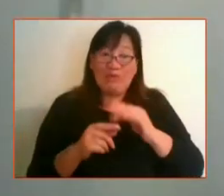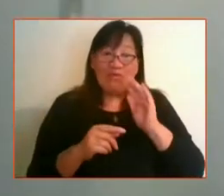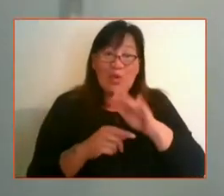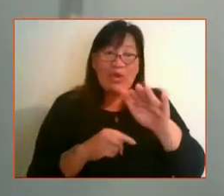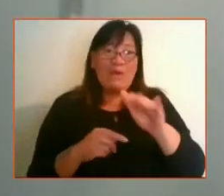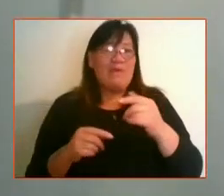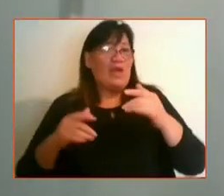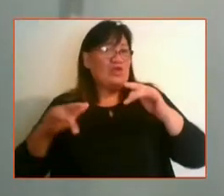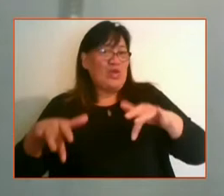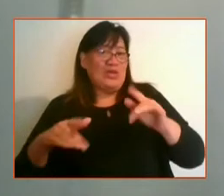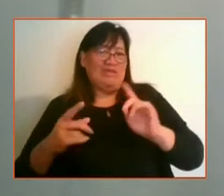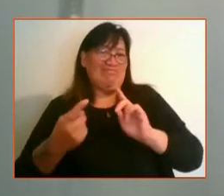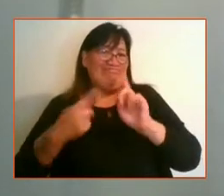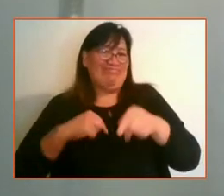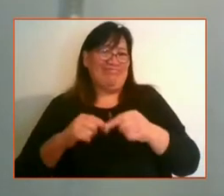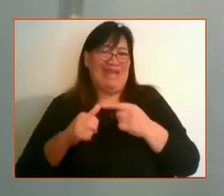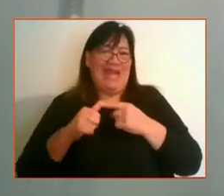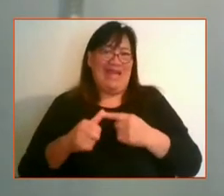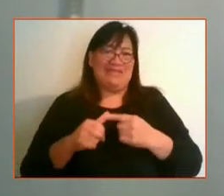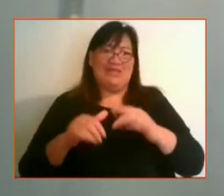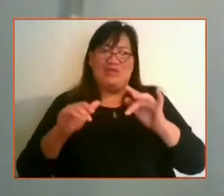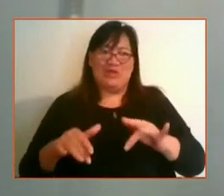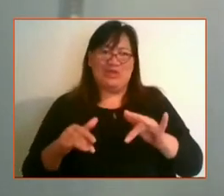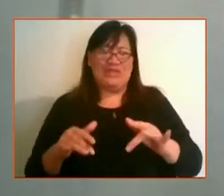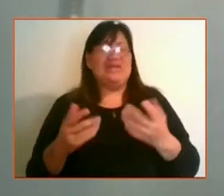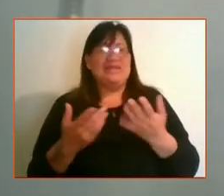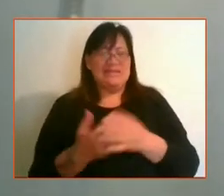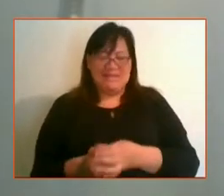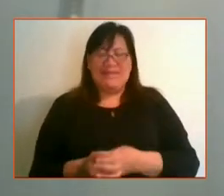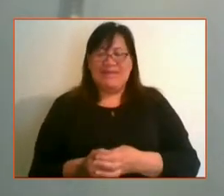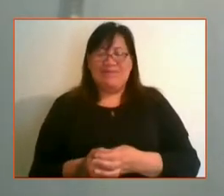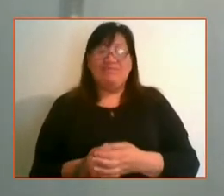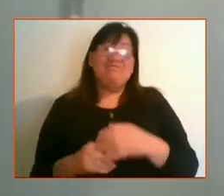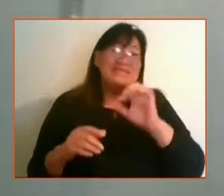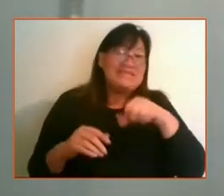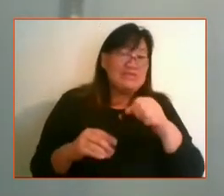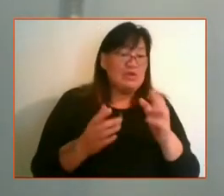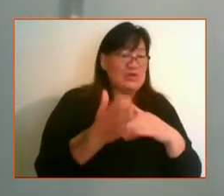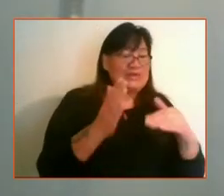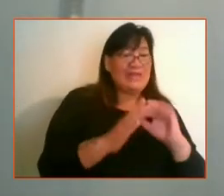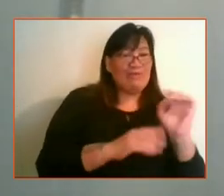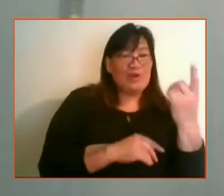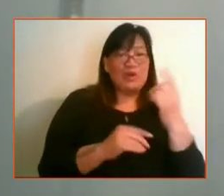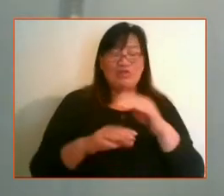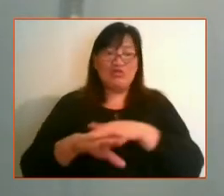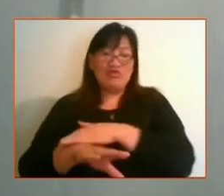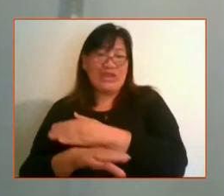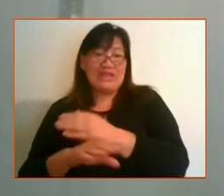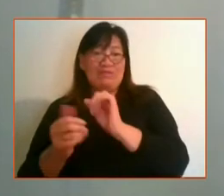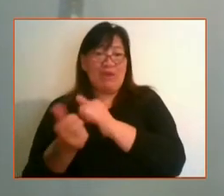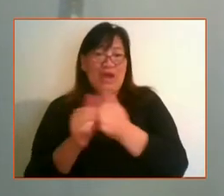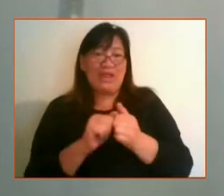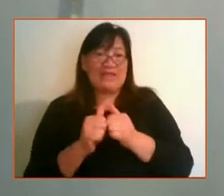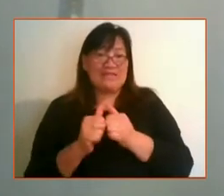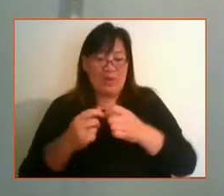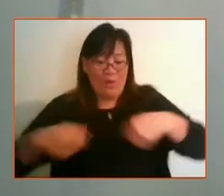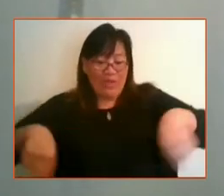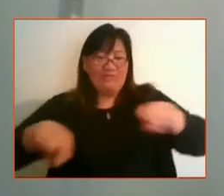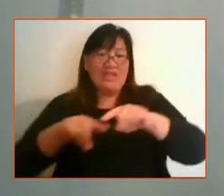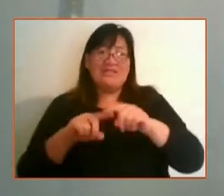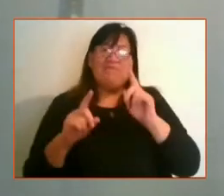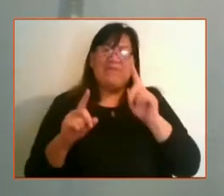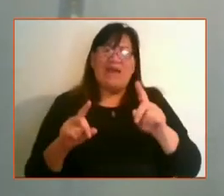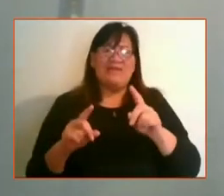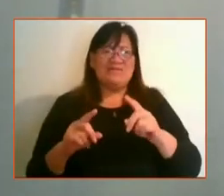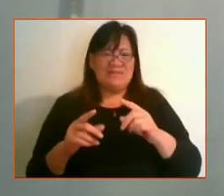answers to that at this stage. And even sitting around the table with New Zealand First and Green colleagues, the answers haven't really been put